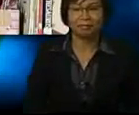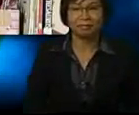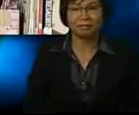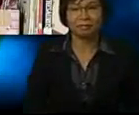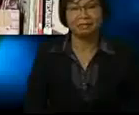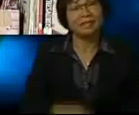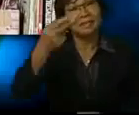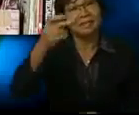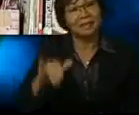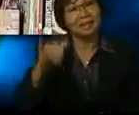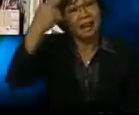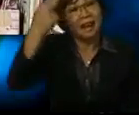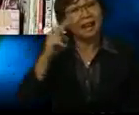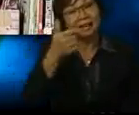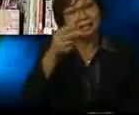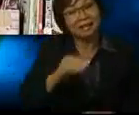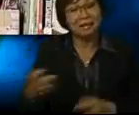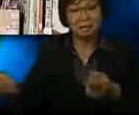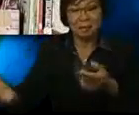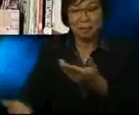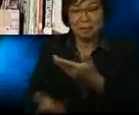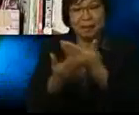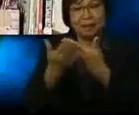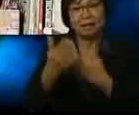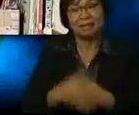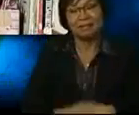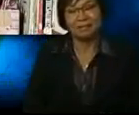Hey, Uncle Sam, you're back.